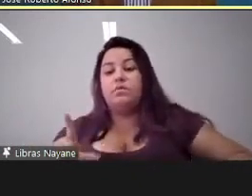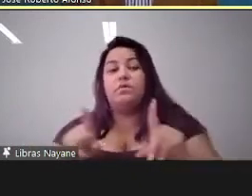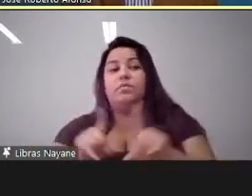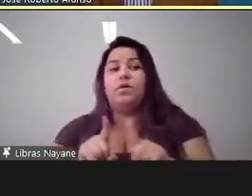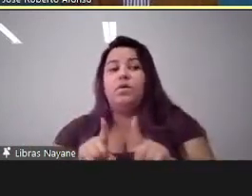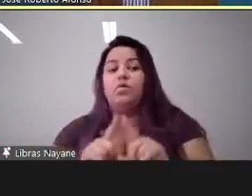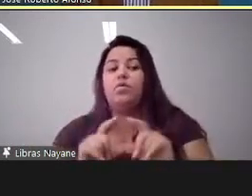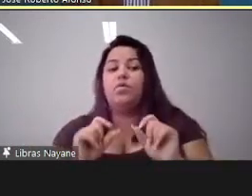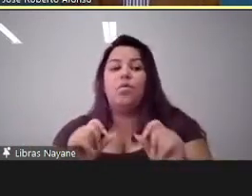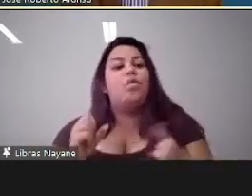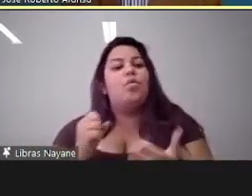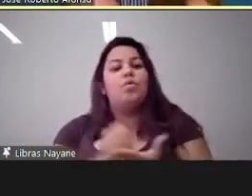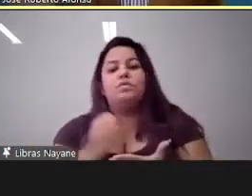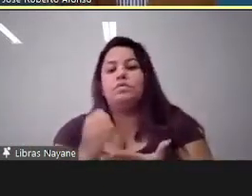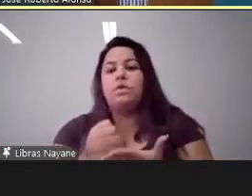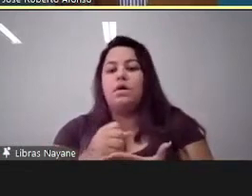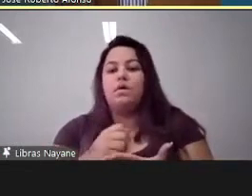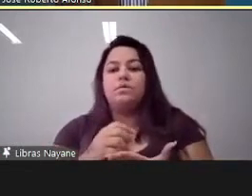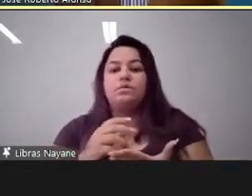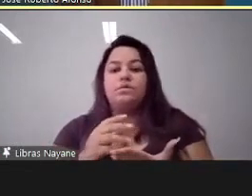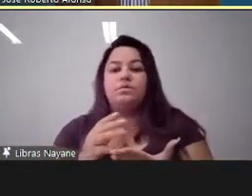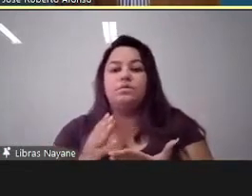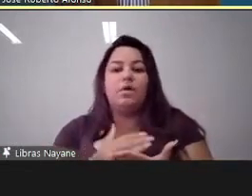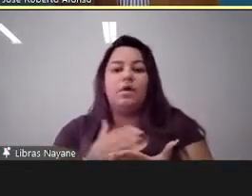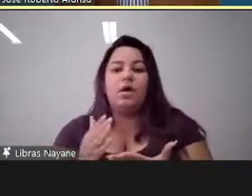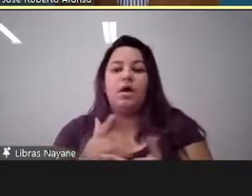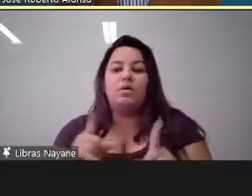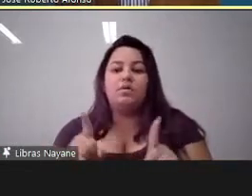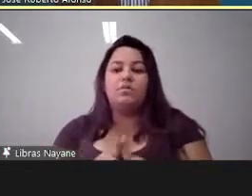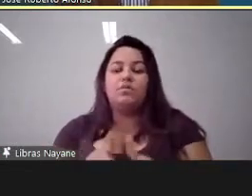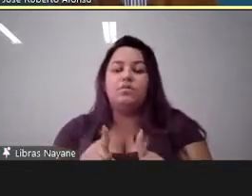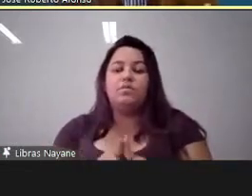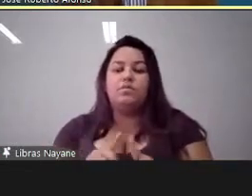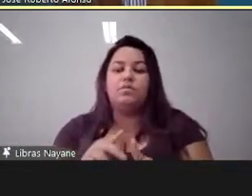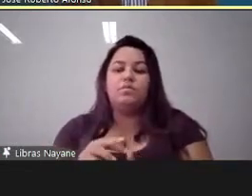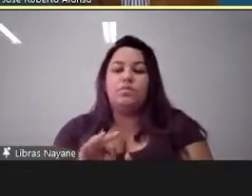this regimen. So when we propose that to them, they